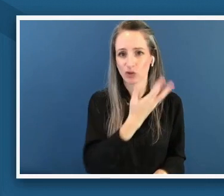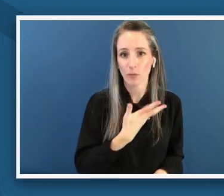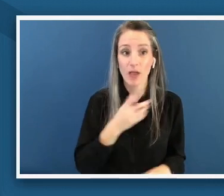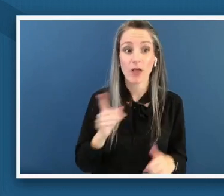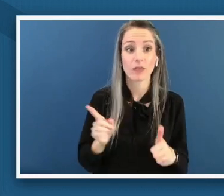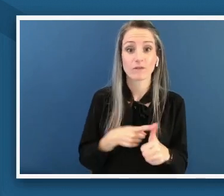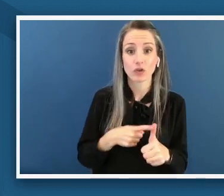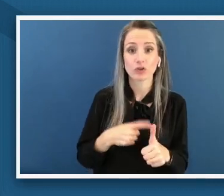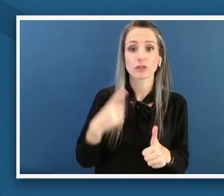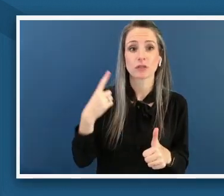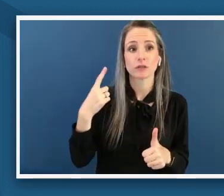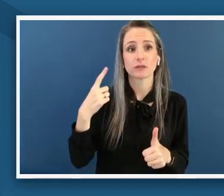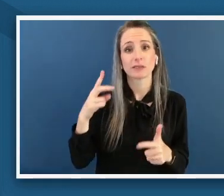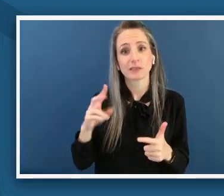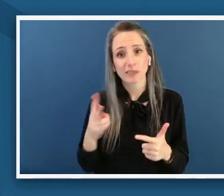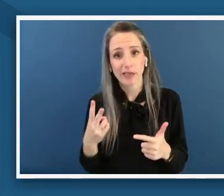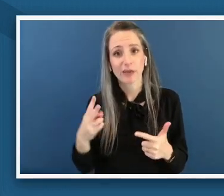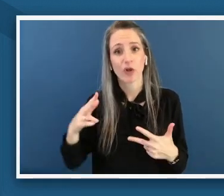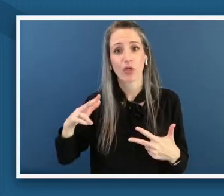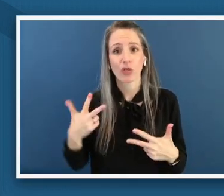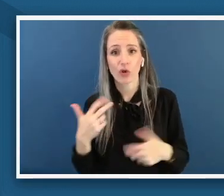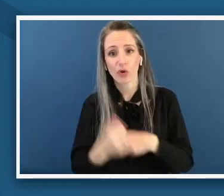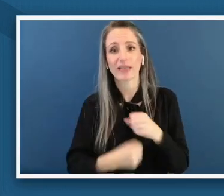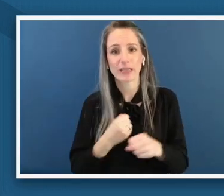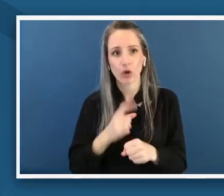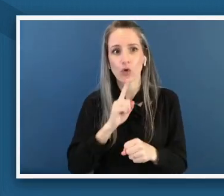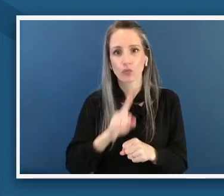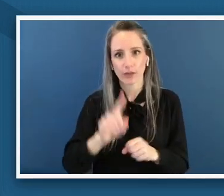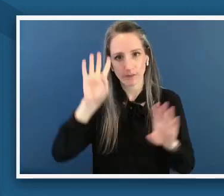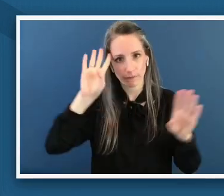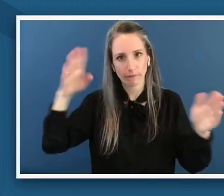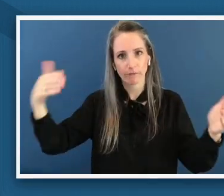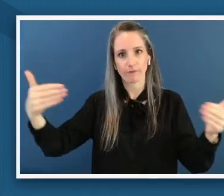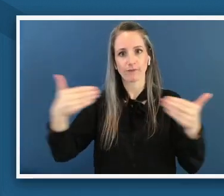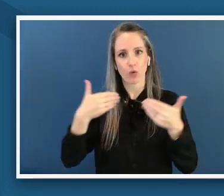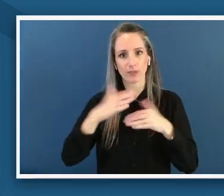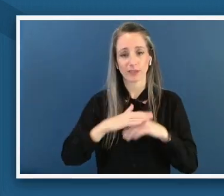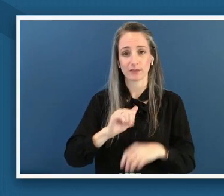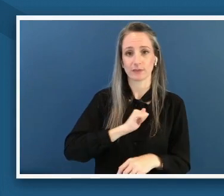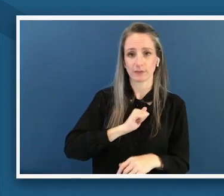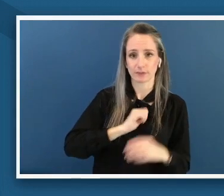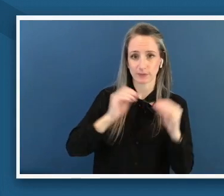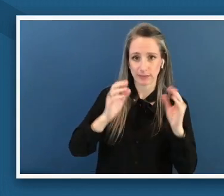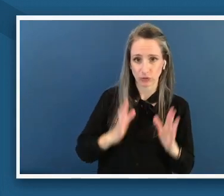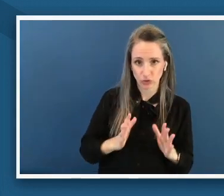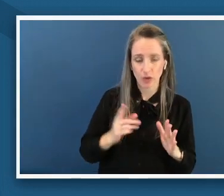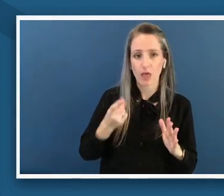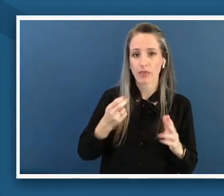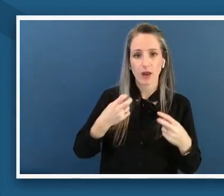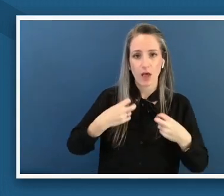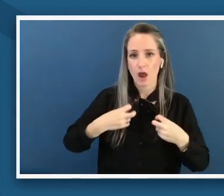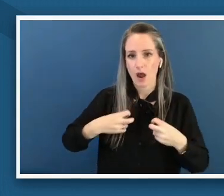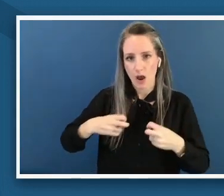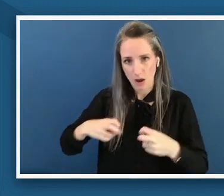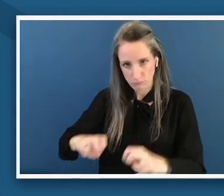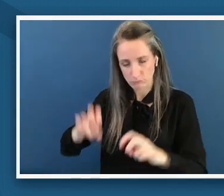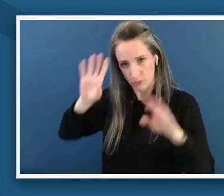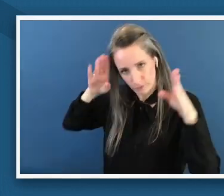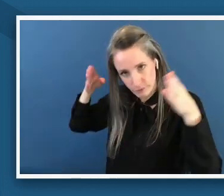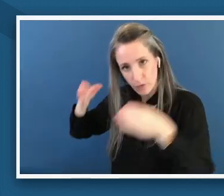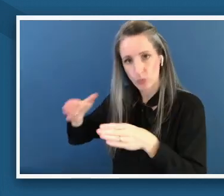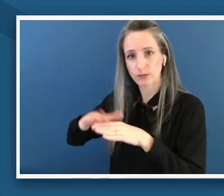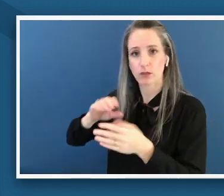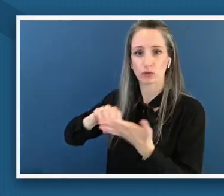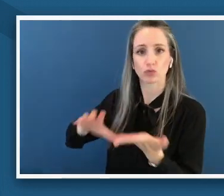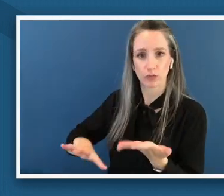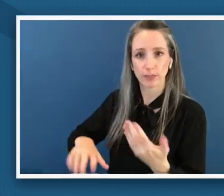you, and then it becomes about your students. And I've really lived that. I came in and got the band position job